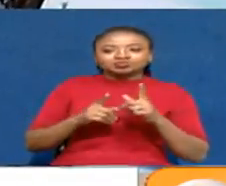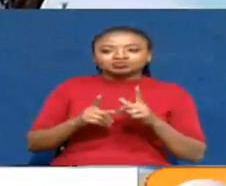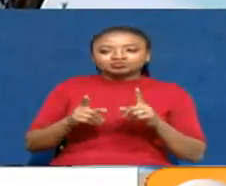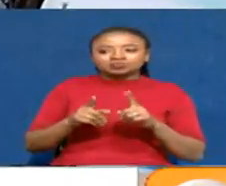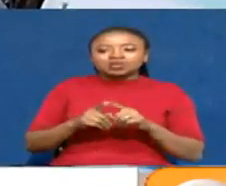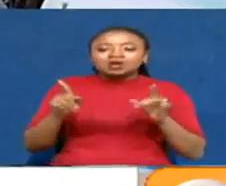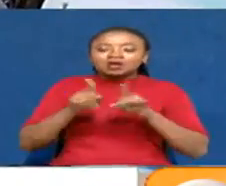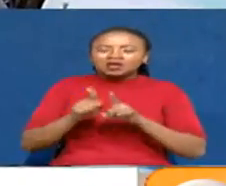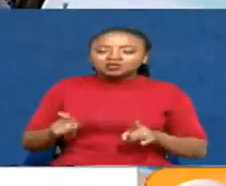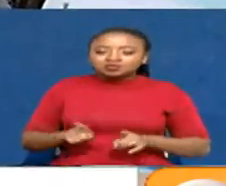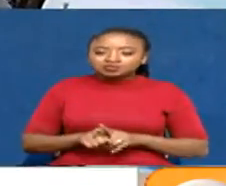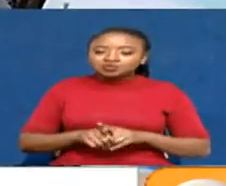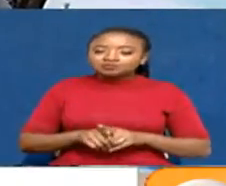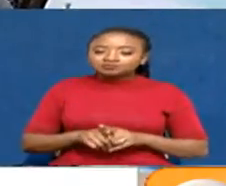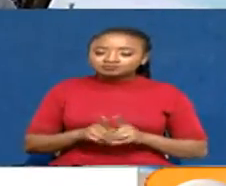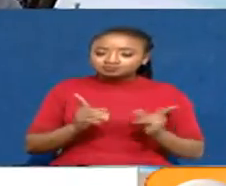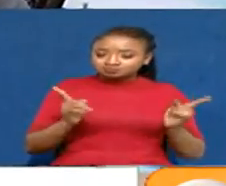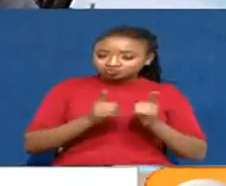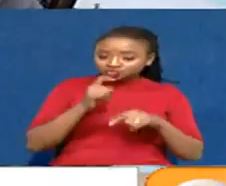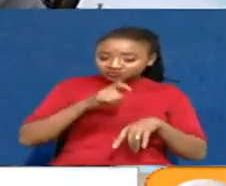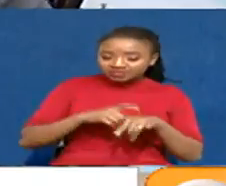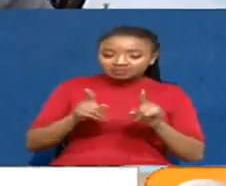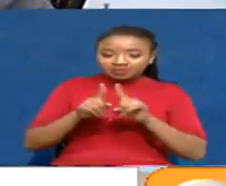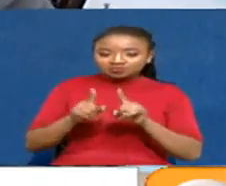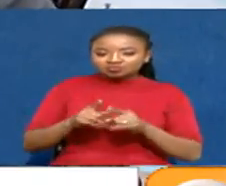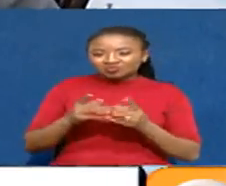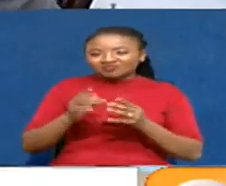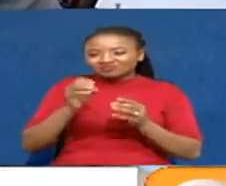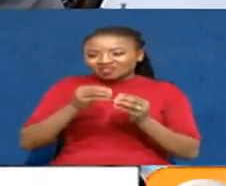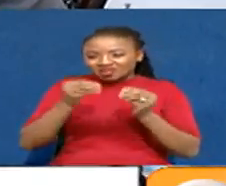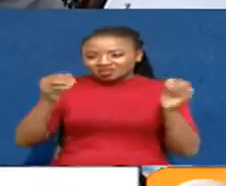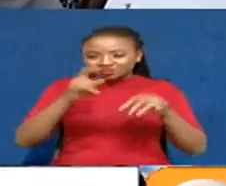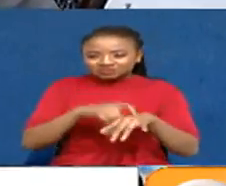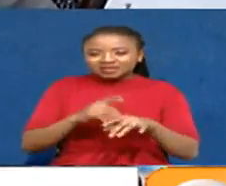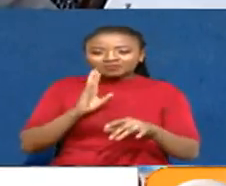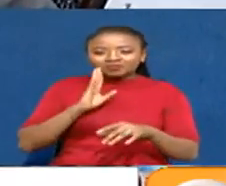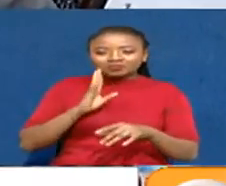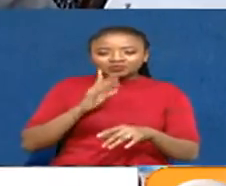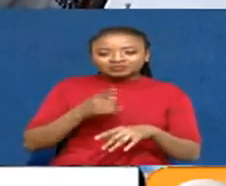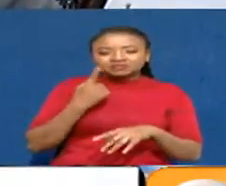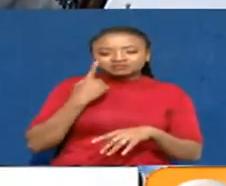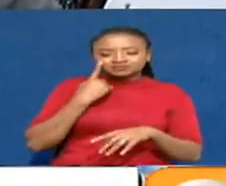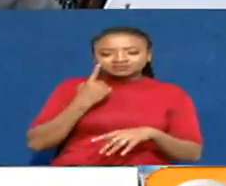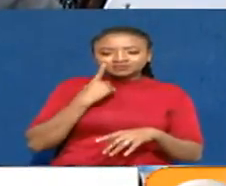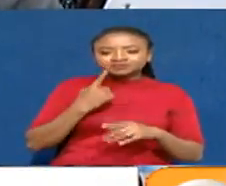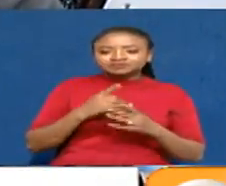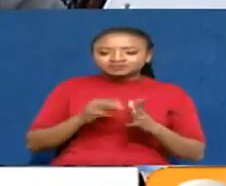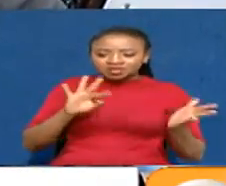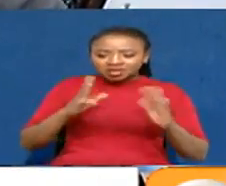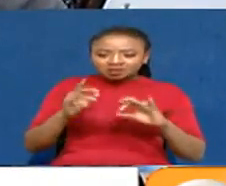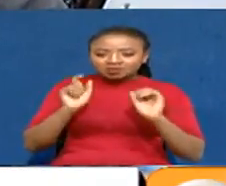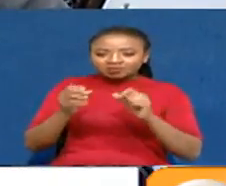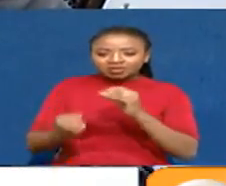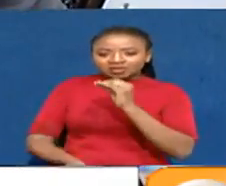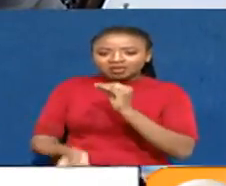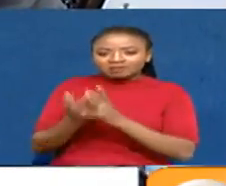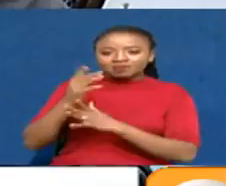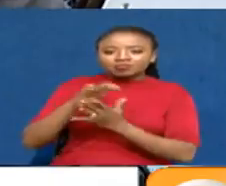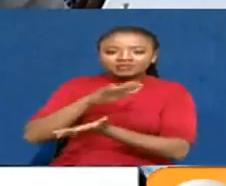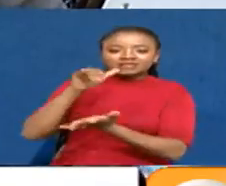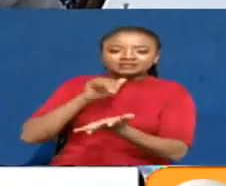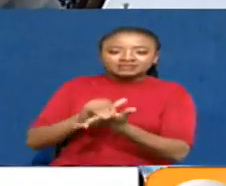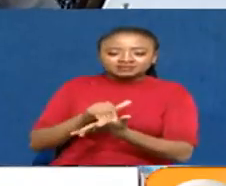term, the Credit Information Sharing Association of Kenya has come up with a thing called Tatua